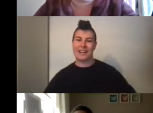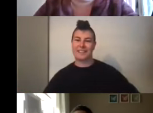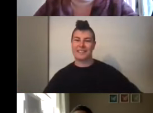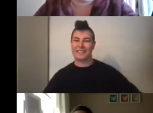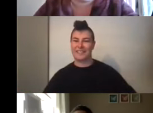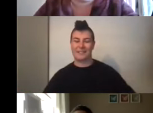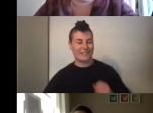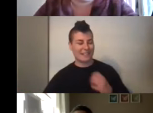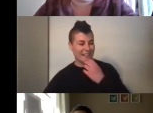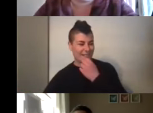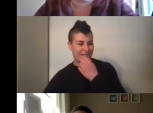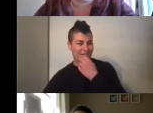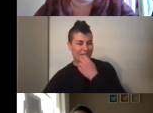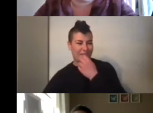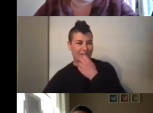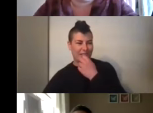to send, was it